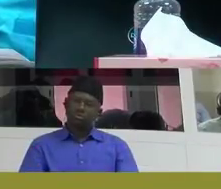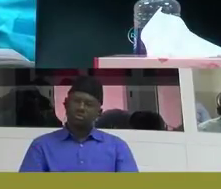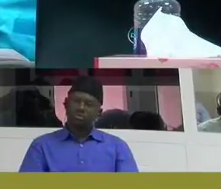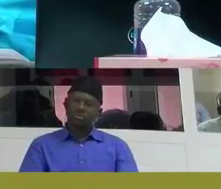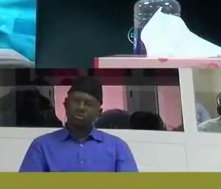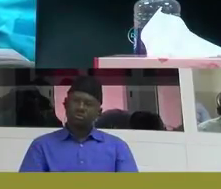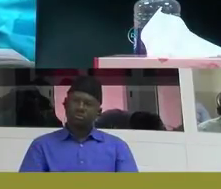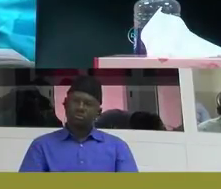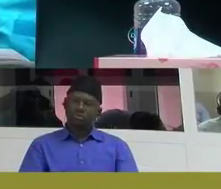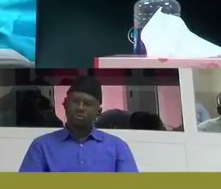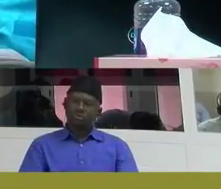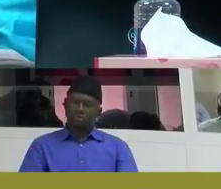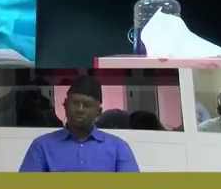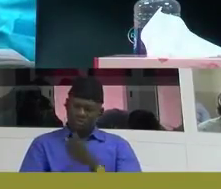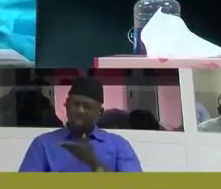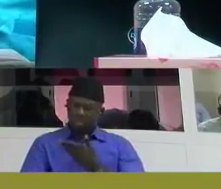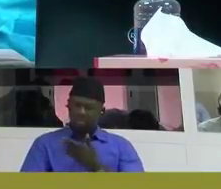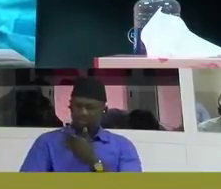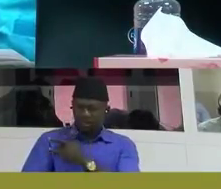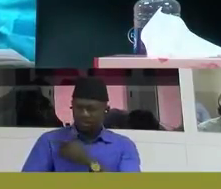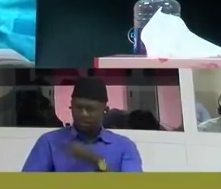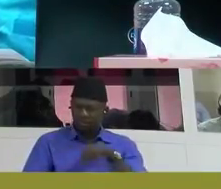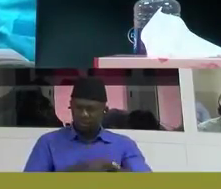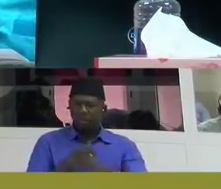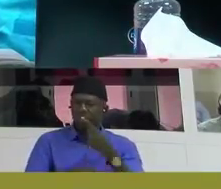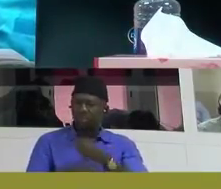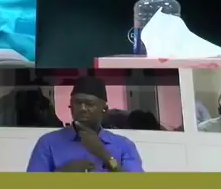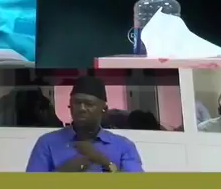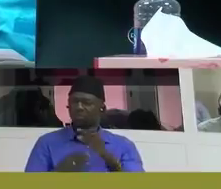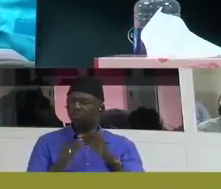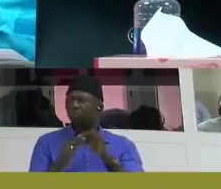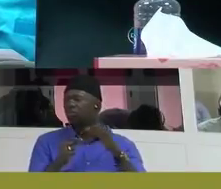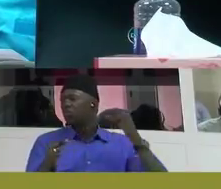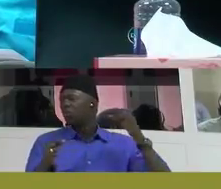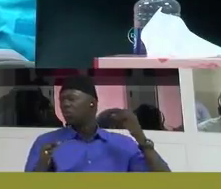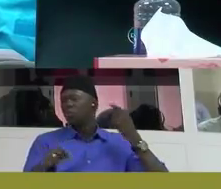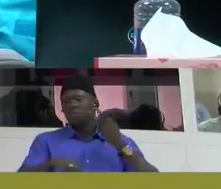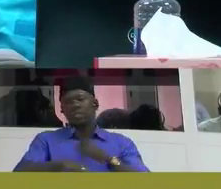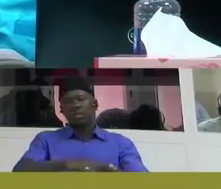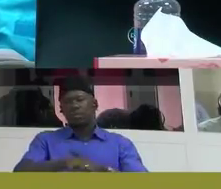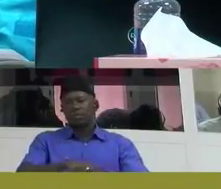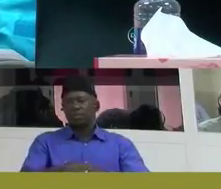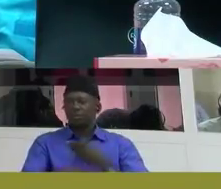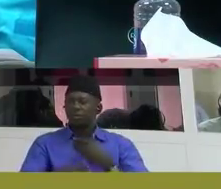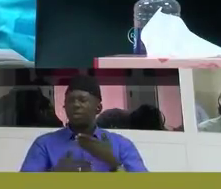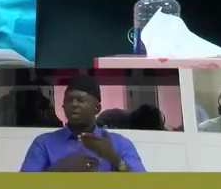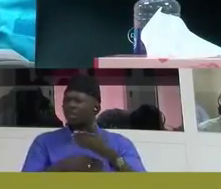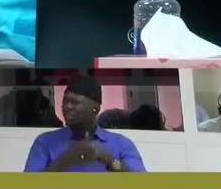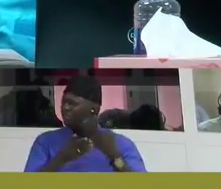Having lived in Gambia for a very long time, have you ever witnessed